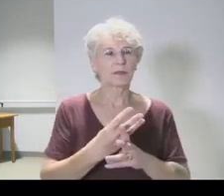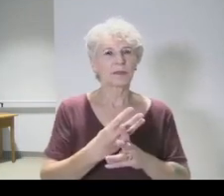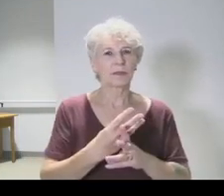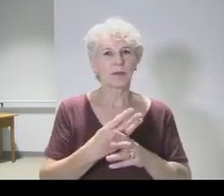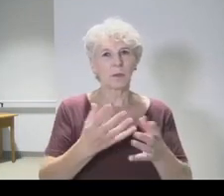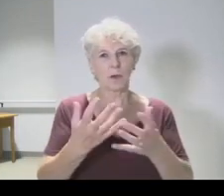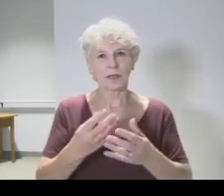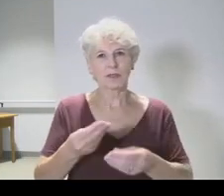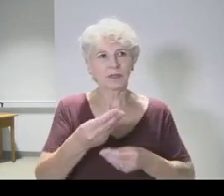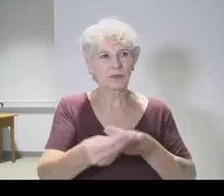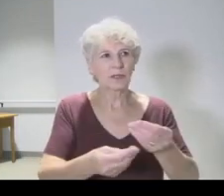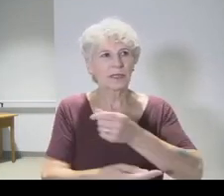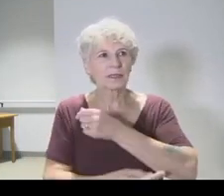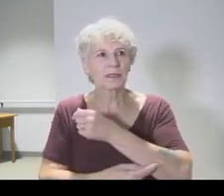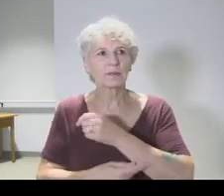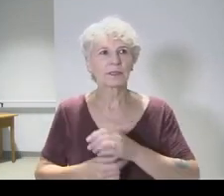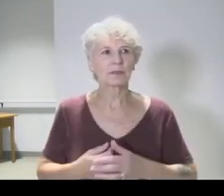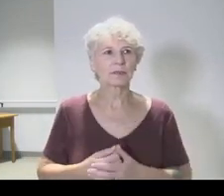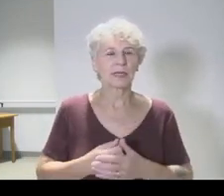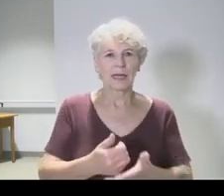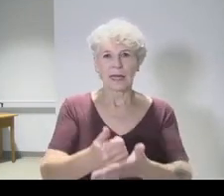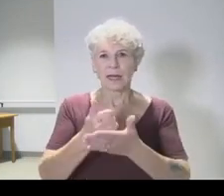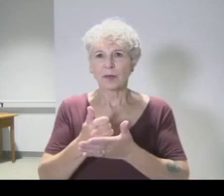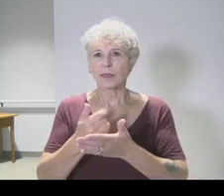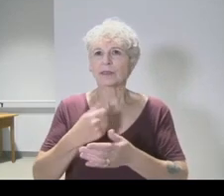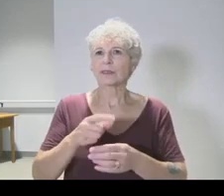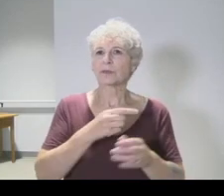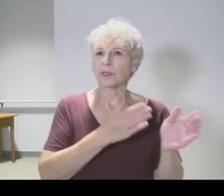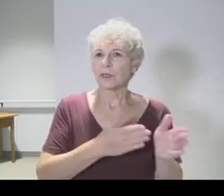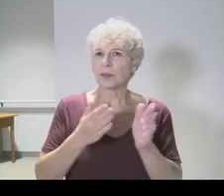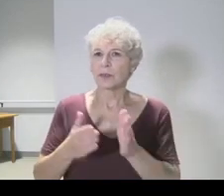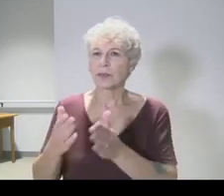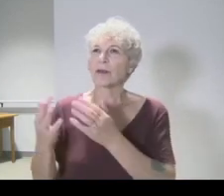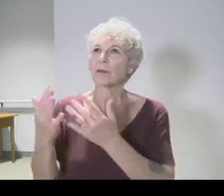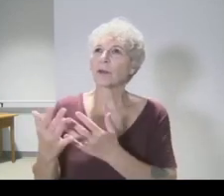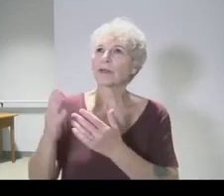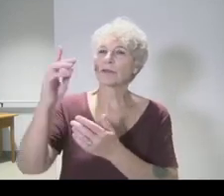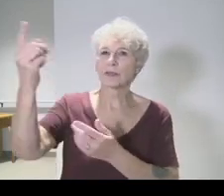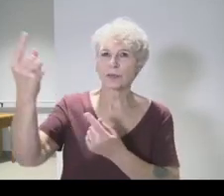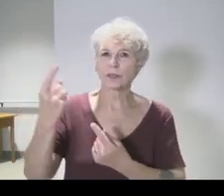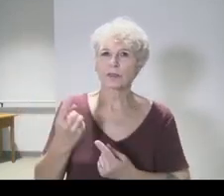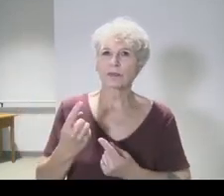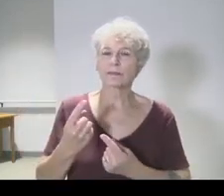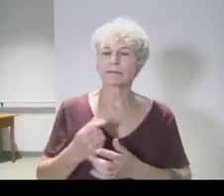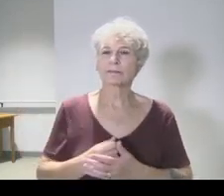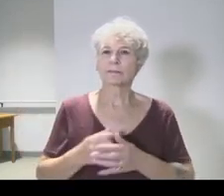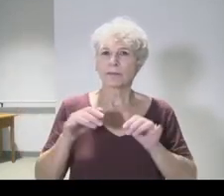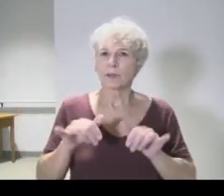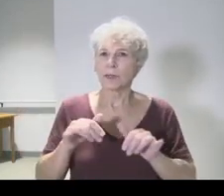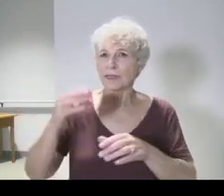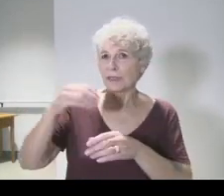with. And help us as we prepare and we wait for your return to abide in